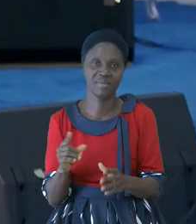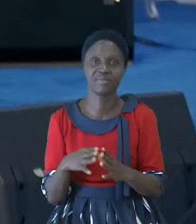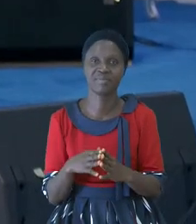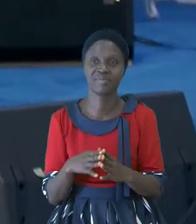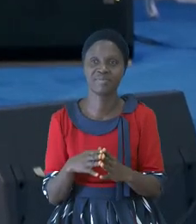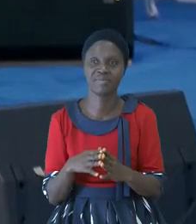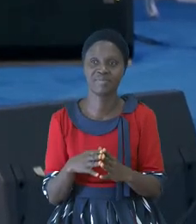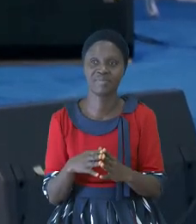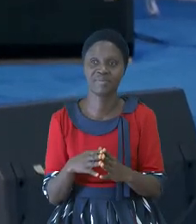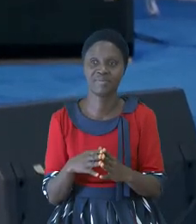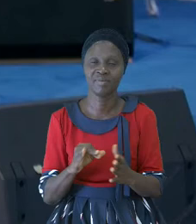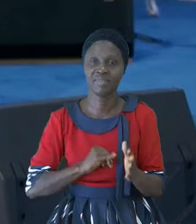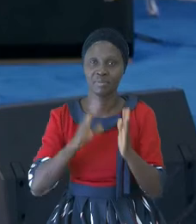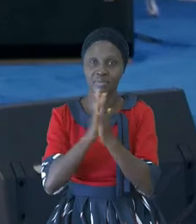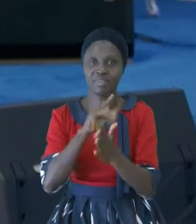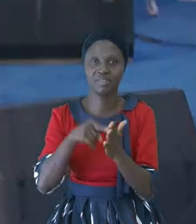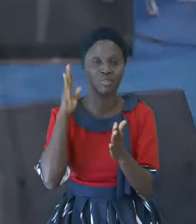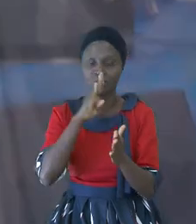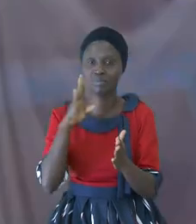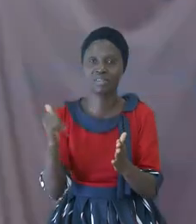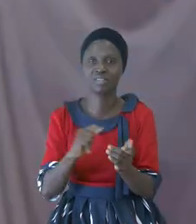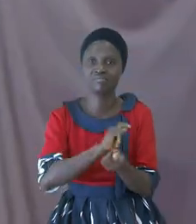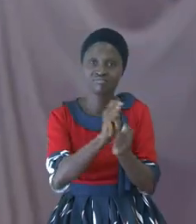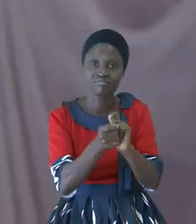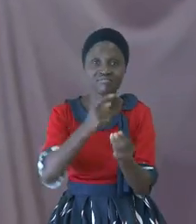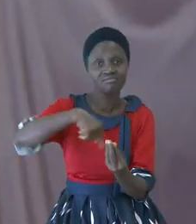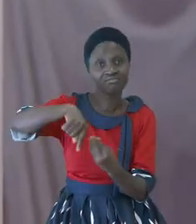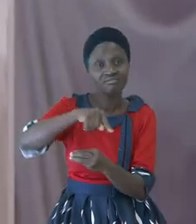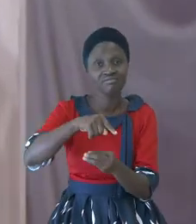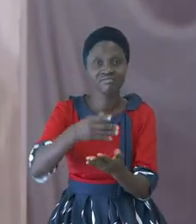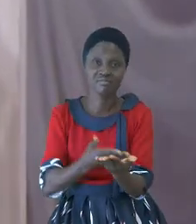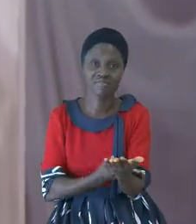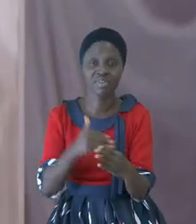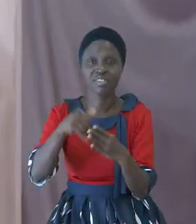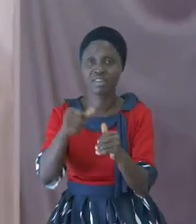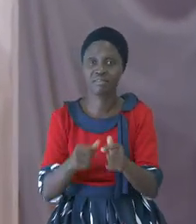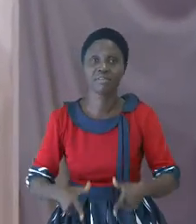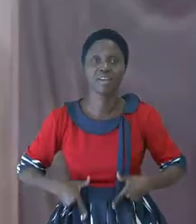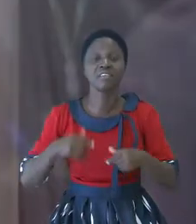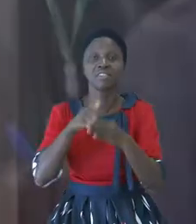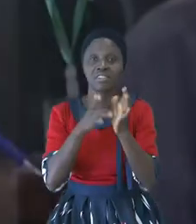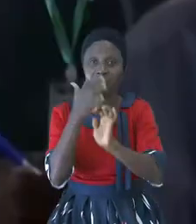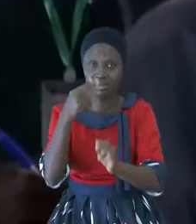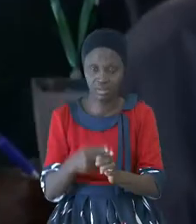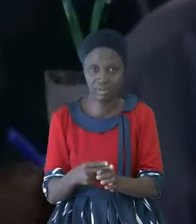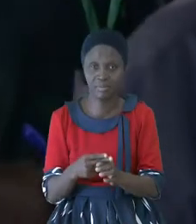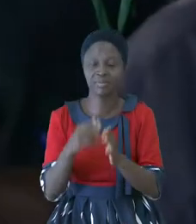That this will be a turning around morning in every life in Jesus' name.